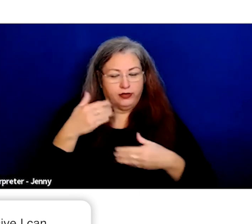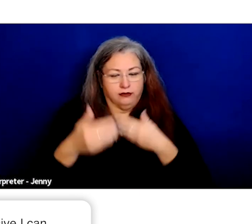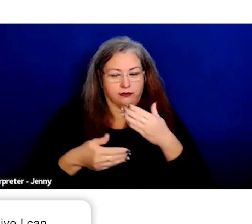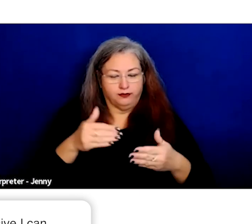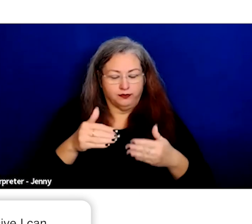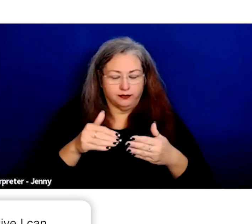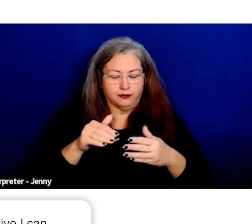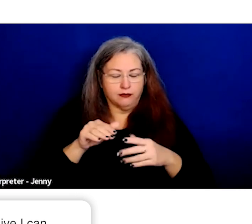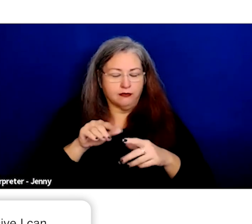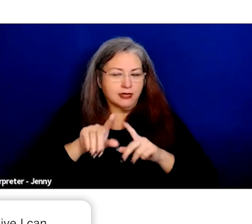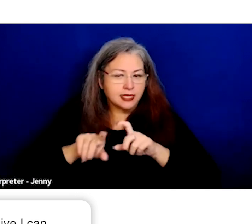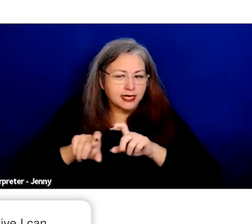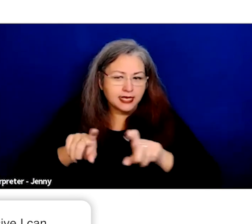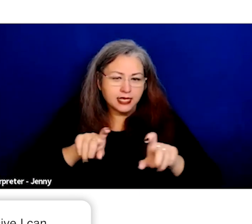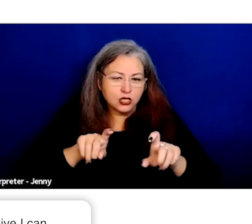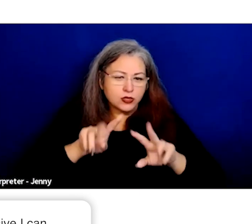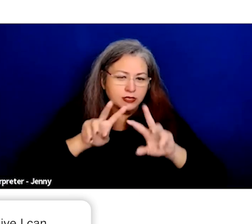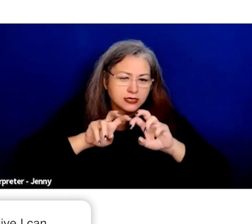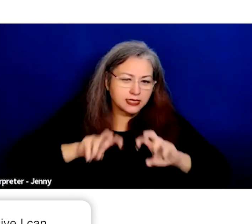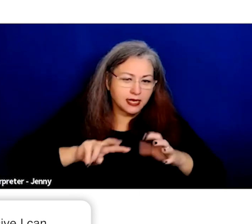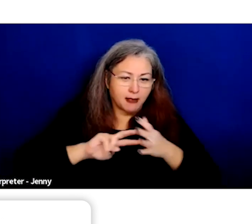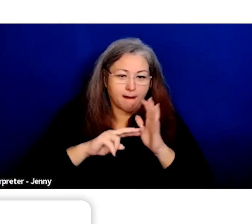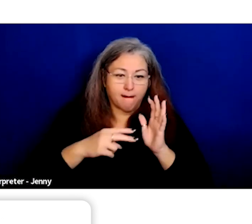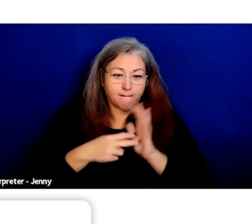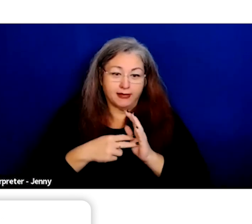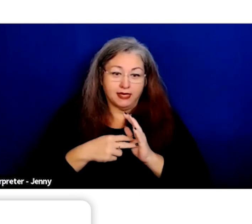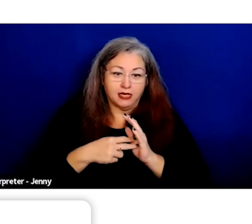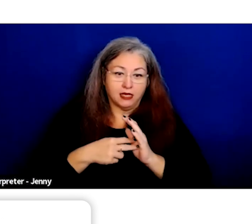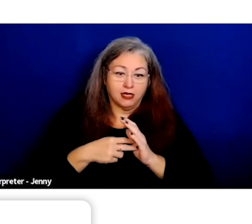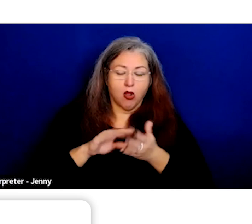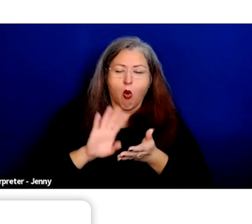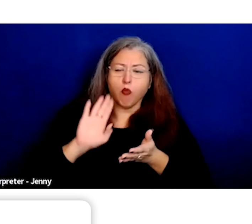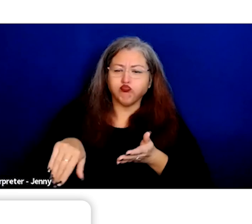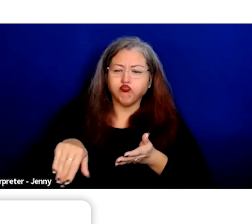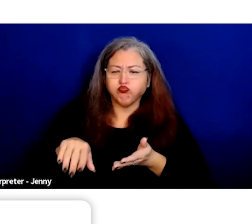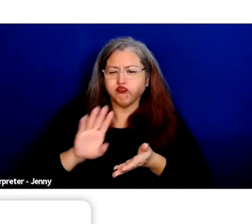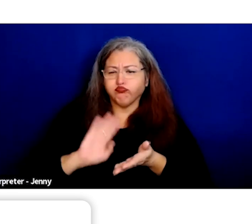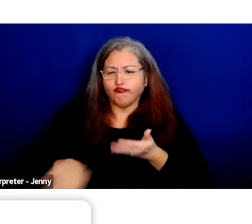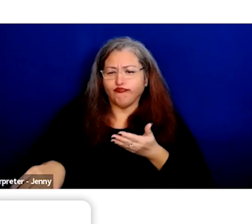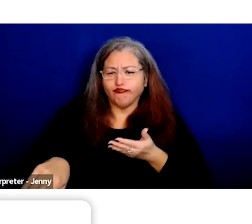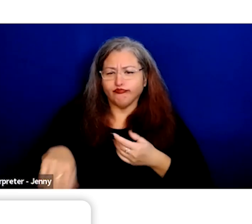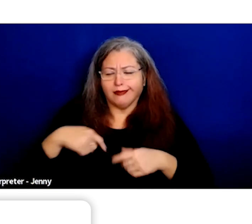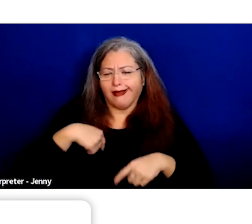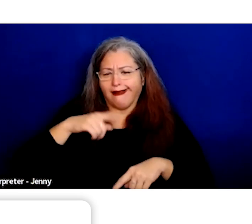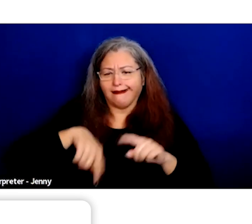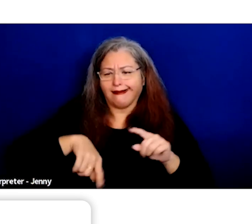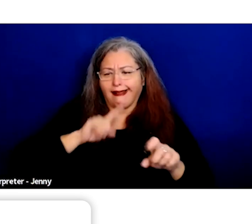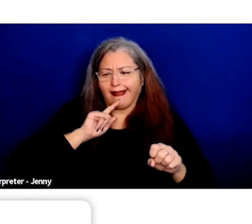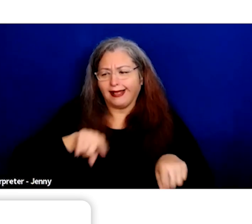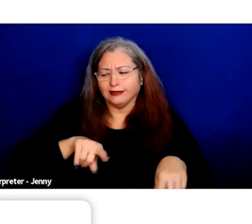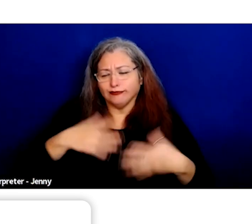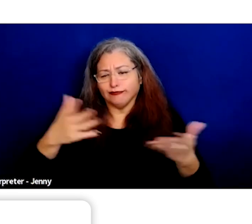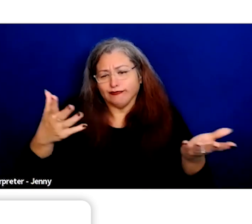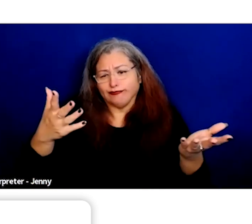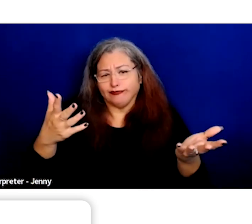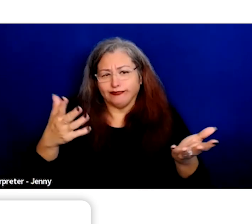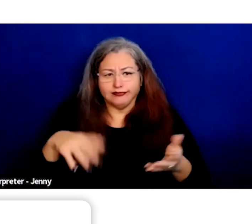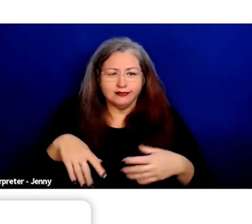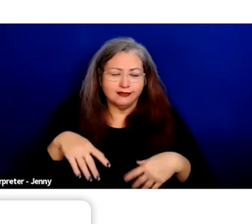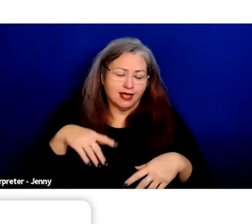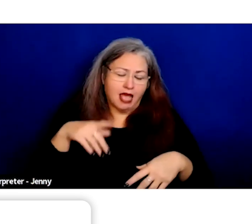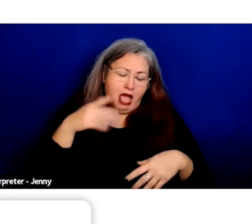It's not a dismissive, I can't answer you. It's I don't know what your soul or your spirit